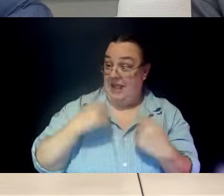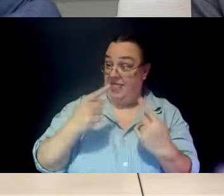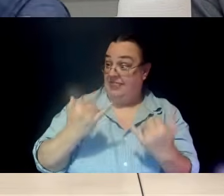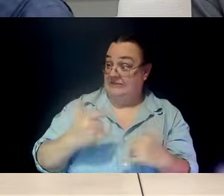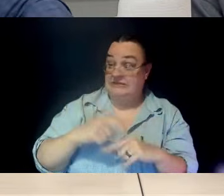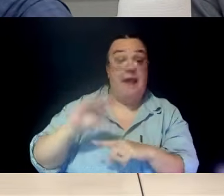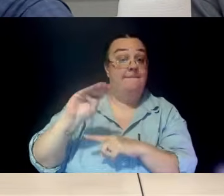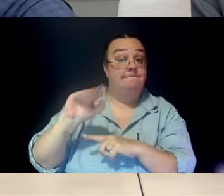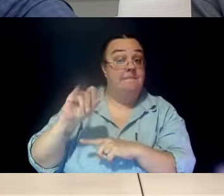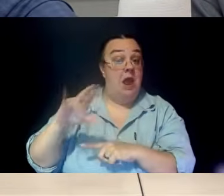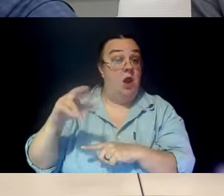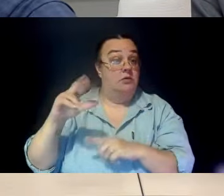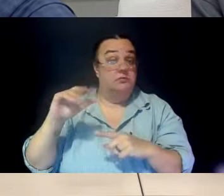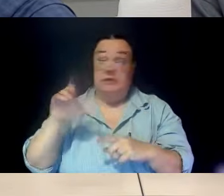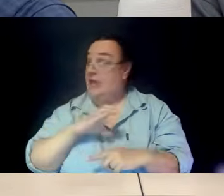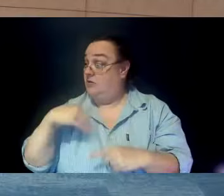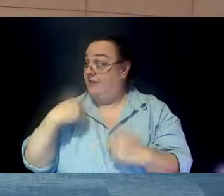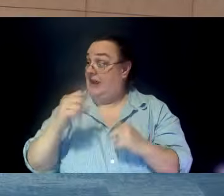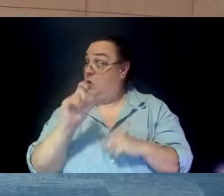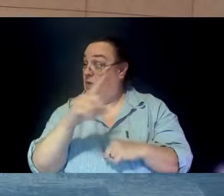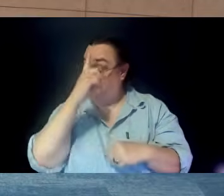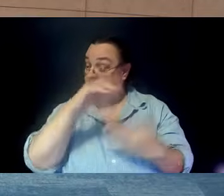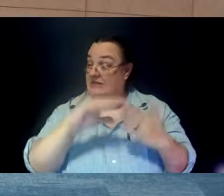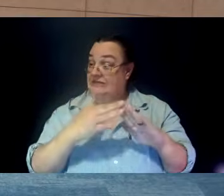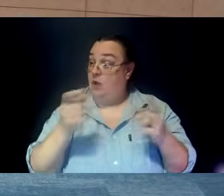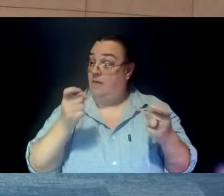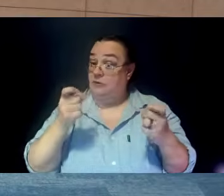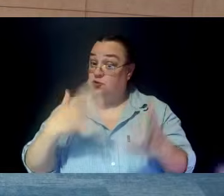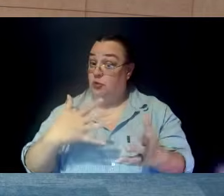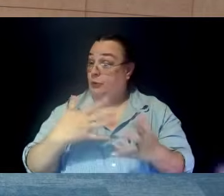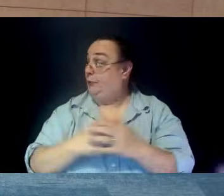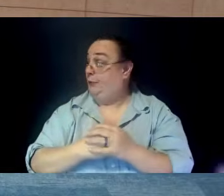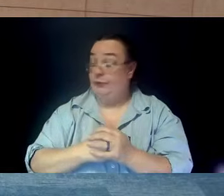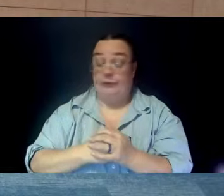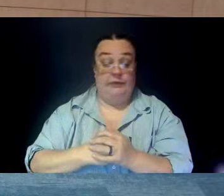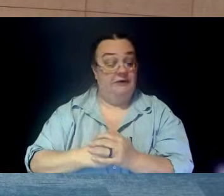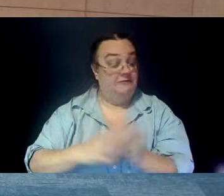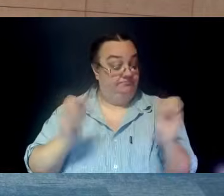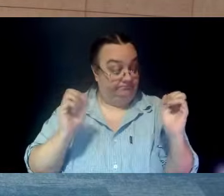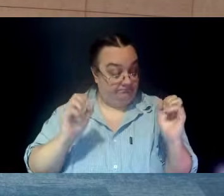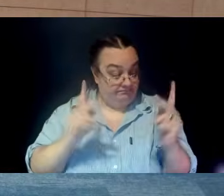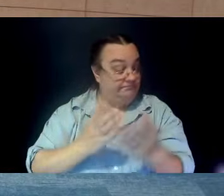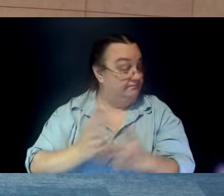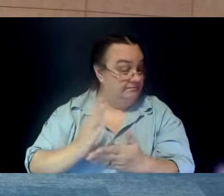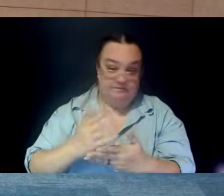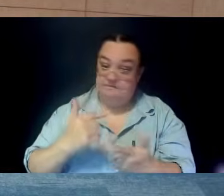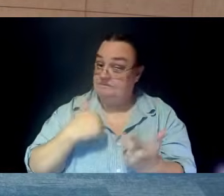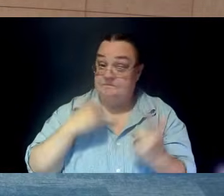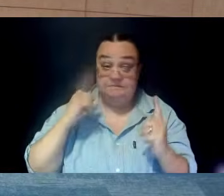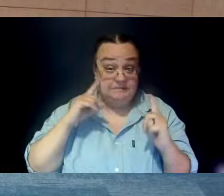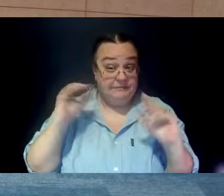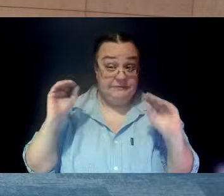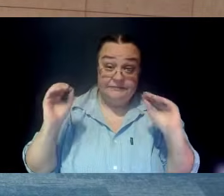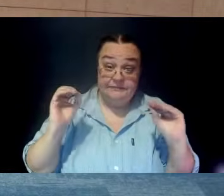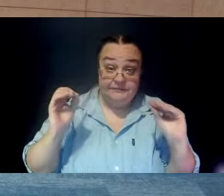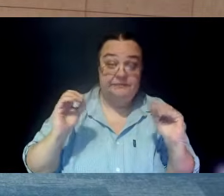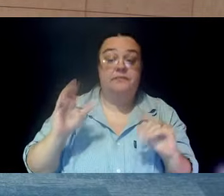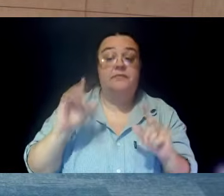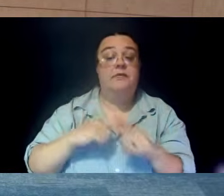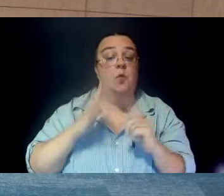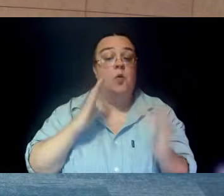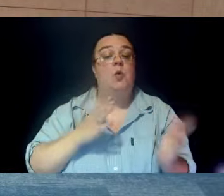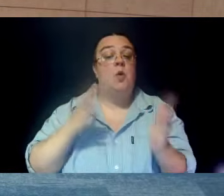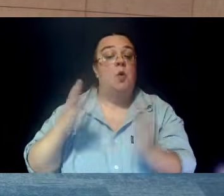any questions for the town administrator? All right. not hearing none, we'll go to the